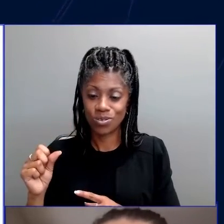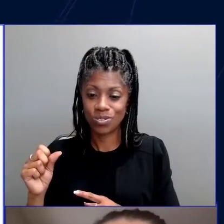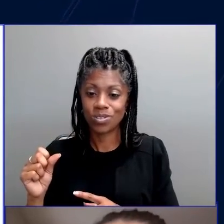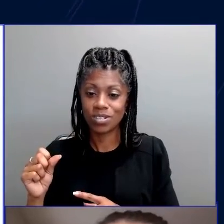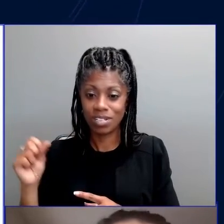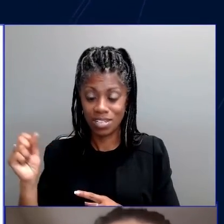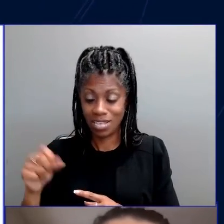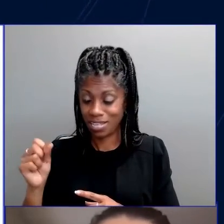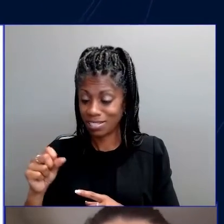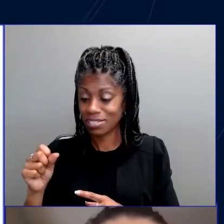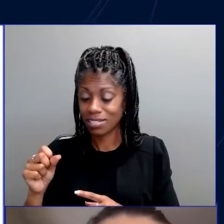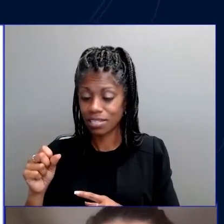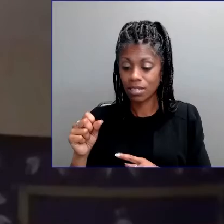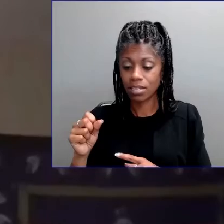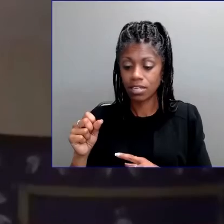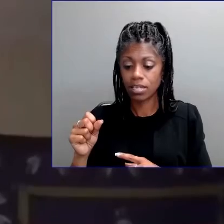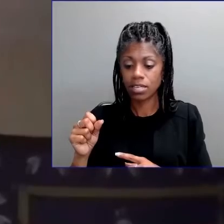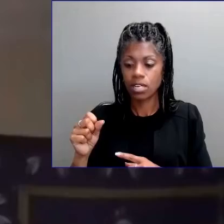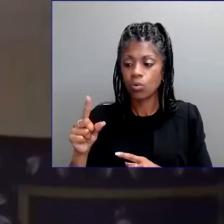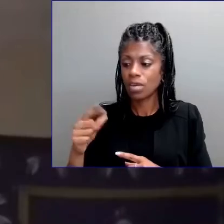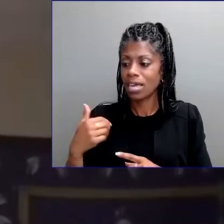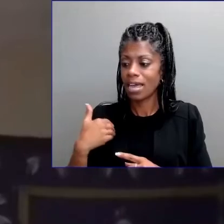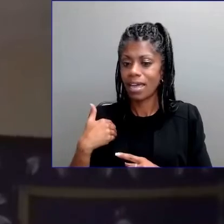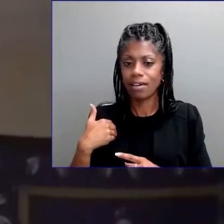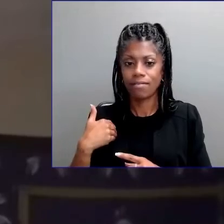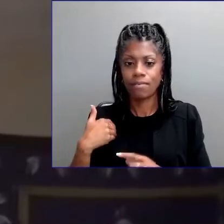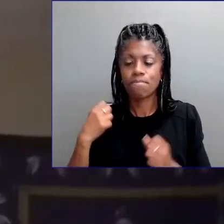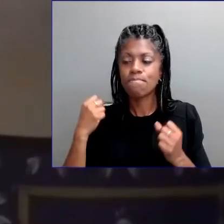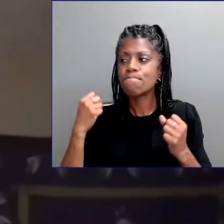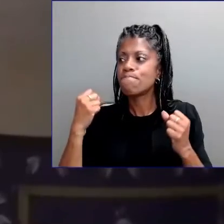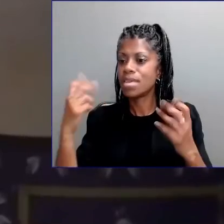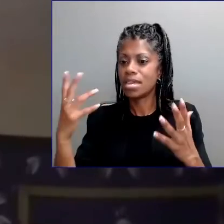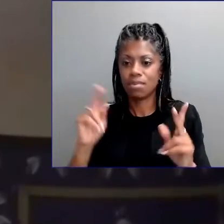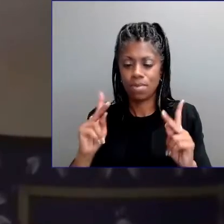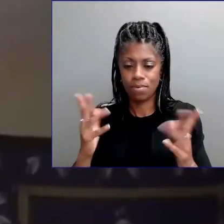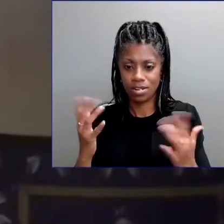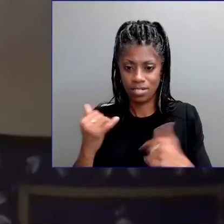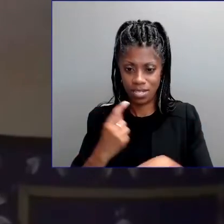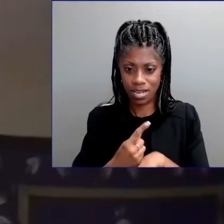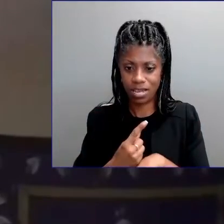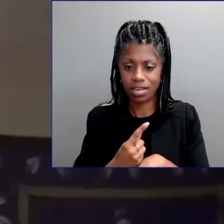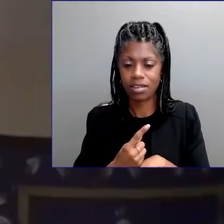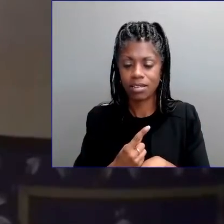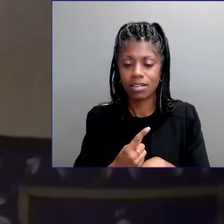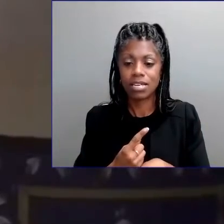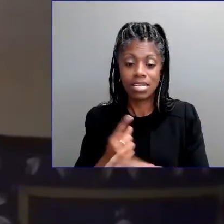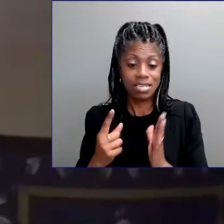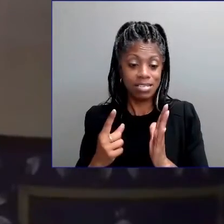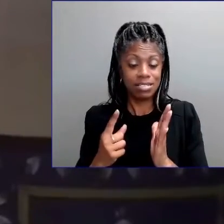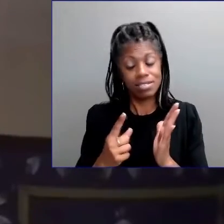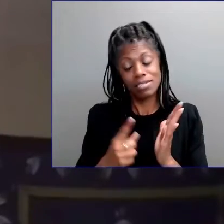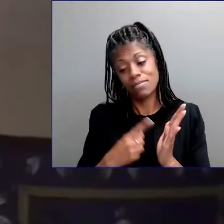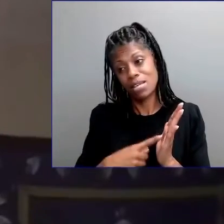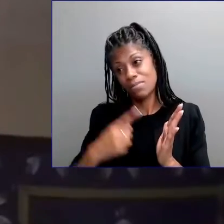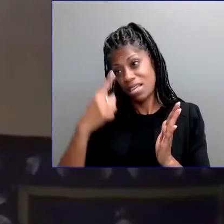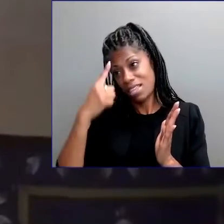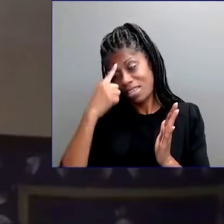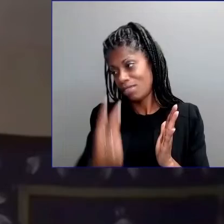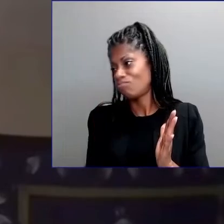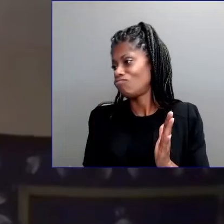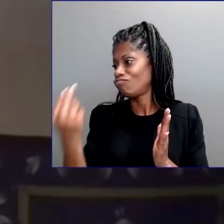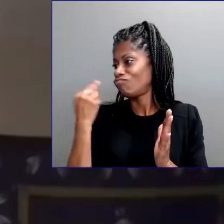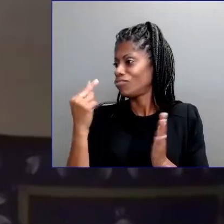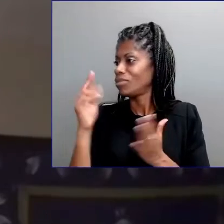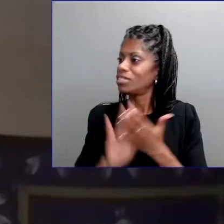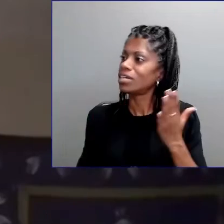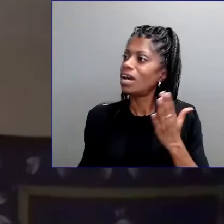in 4 in all of our virtual rooms here today. Sometimes I think back to college, wondering what